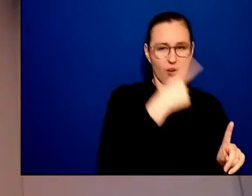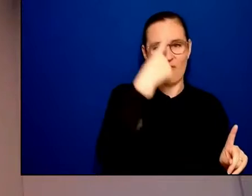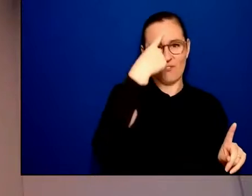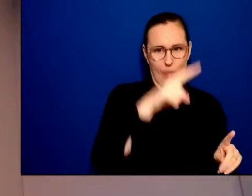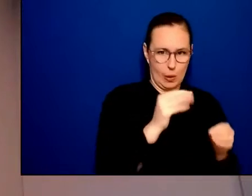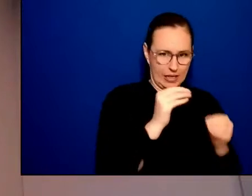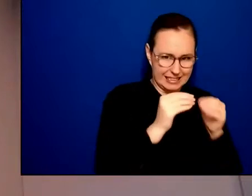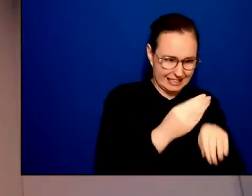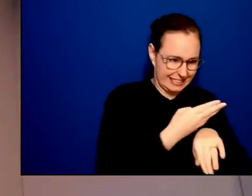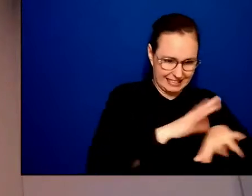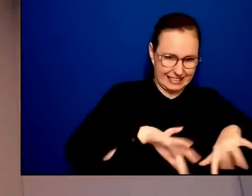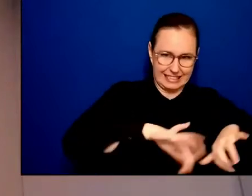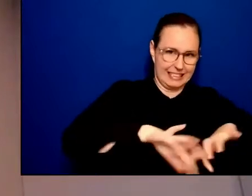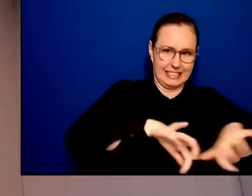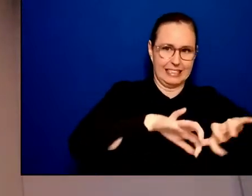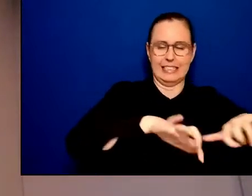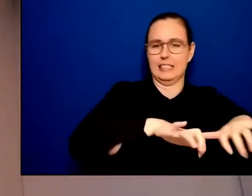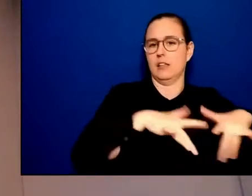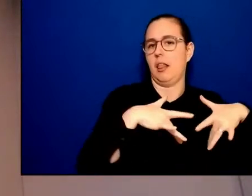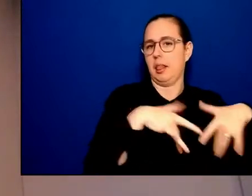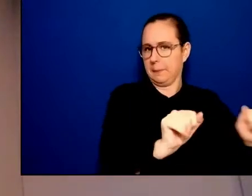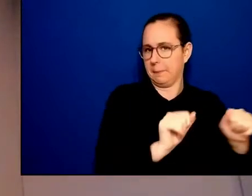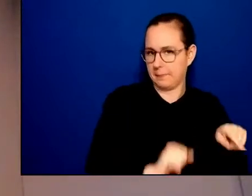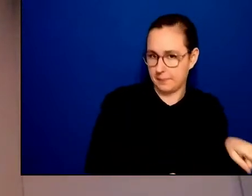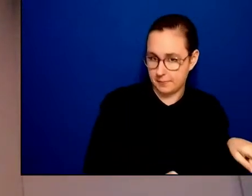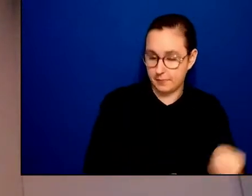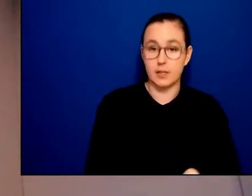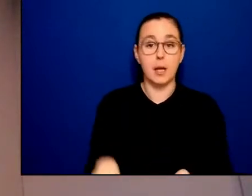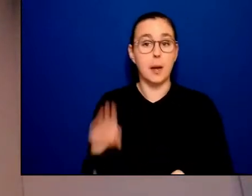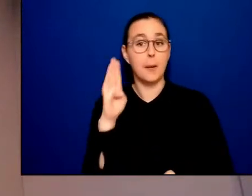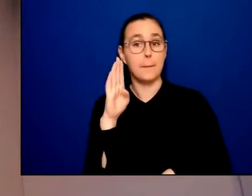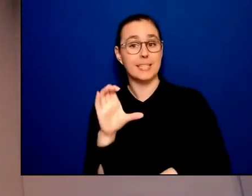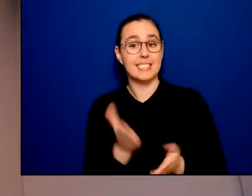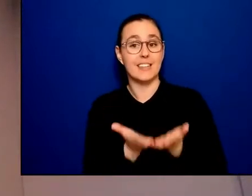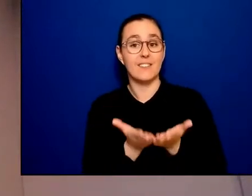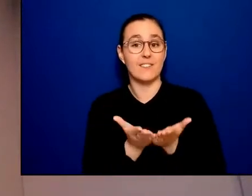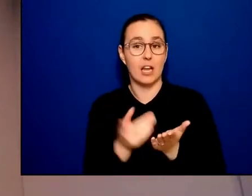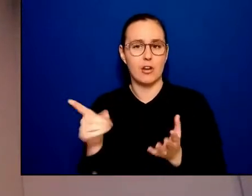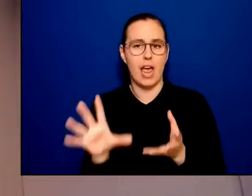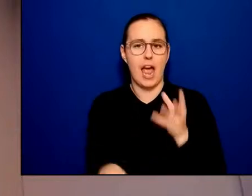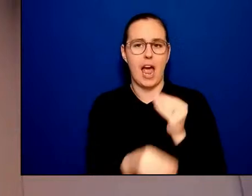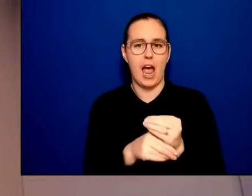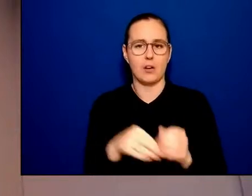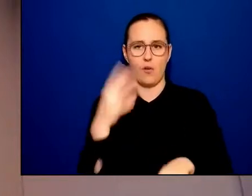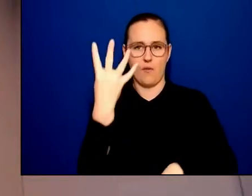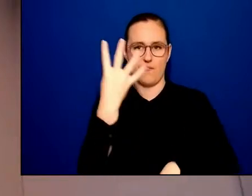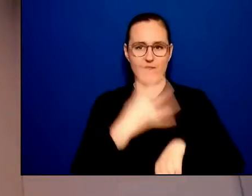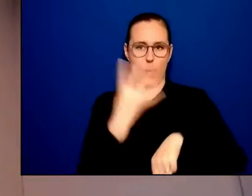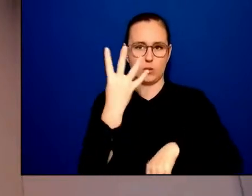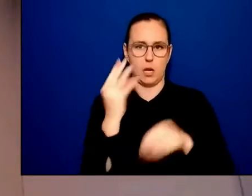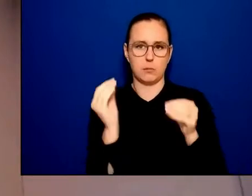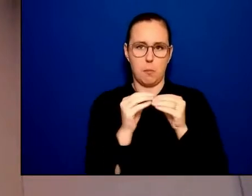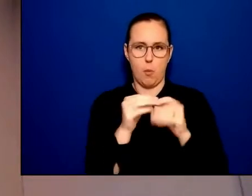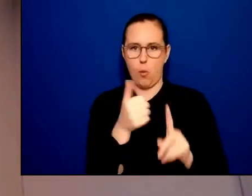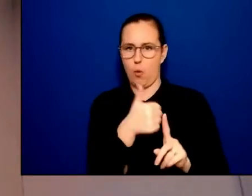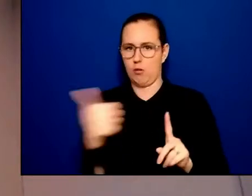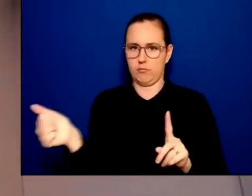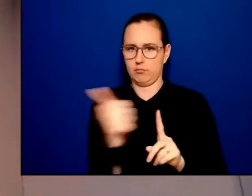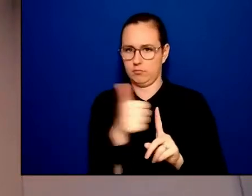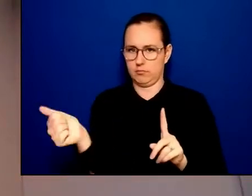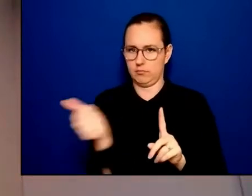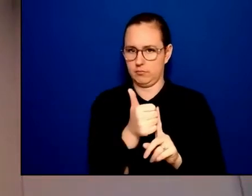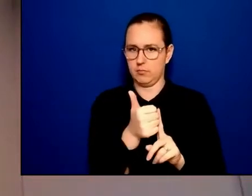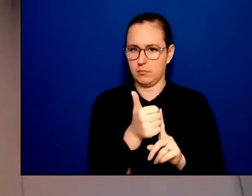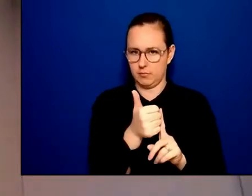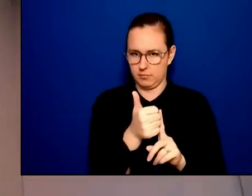confirmed that they've been able to provide 4 additional sailings on the Brentwood Bay ferry between Mill Bay and Brentwood Bay.